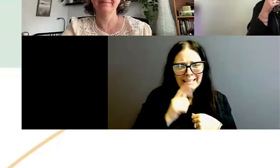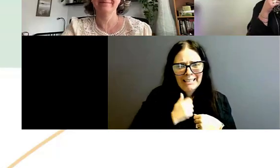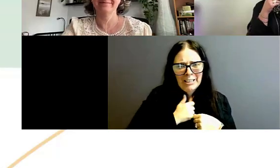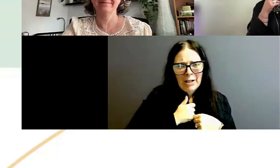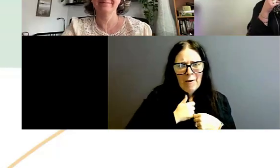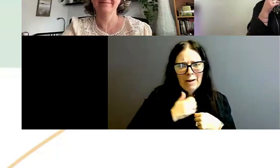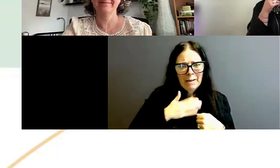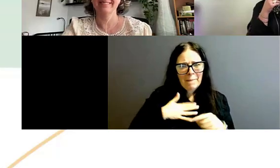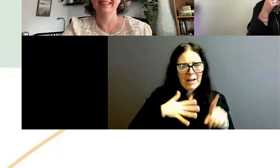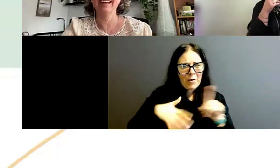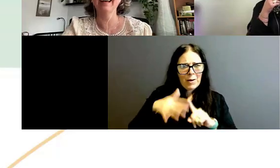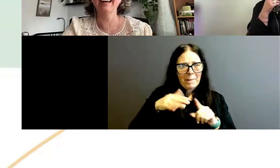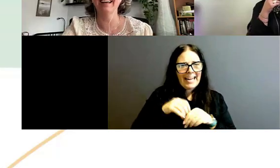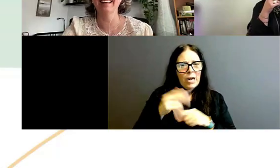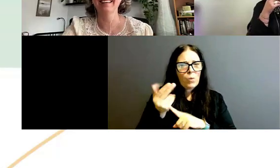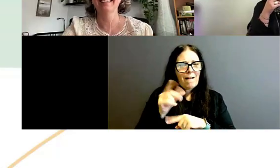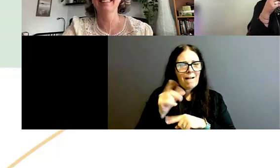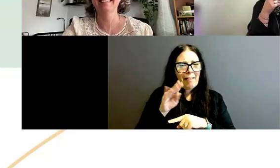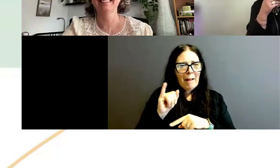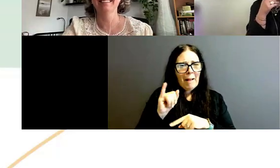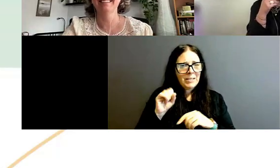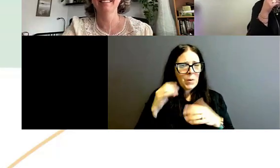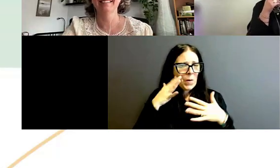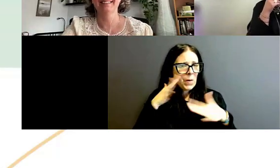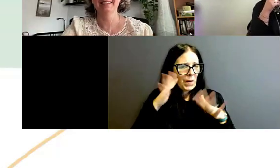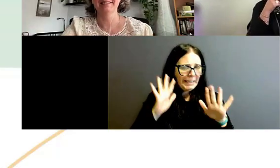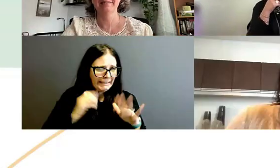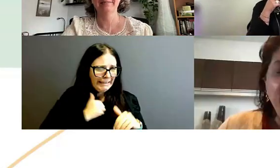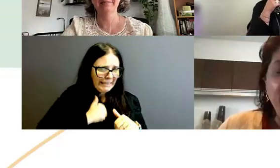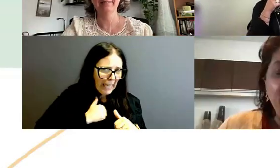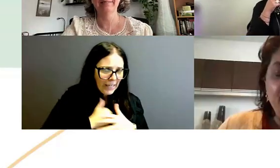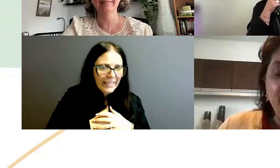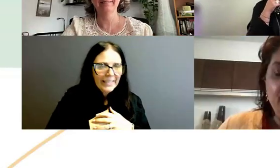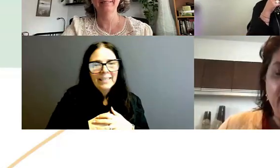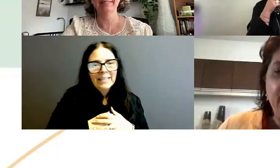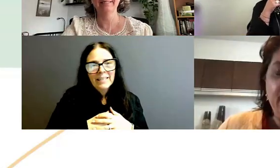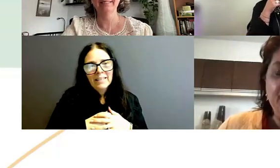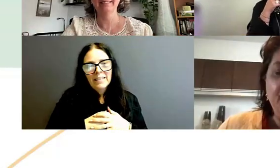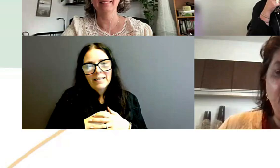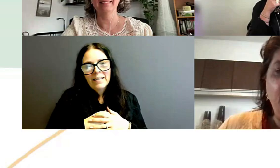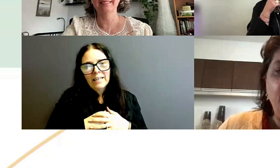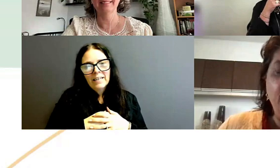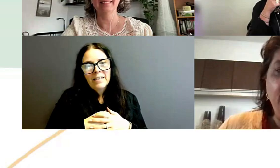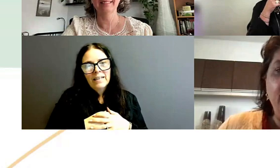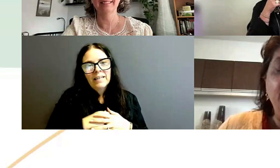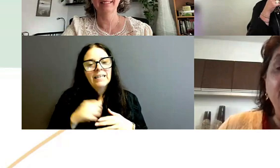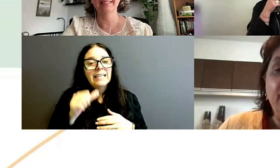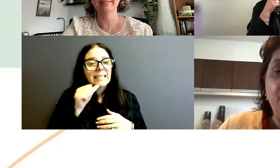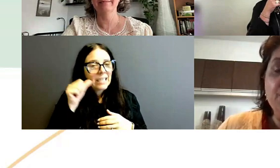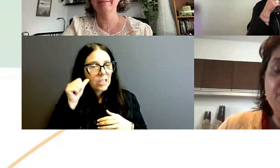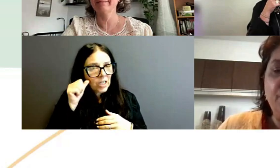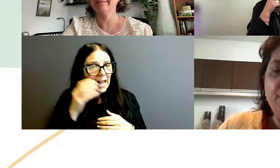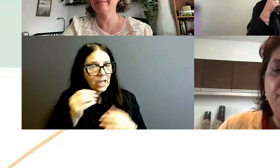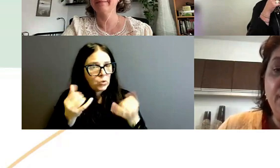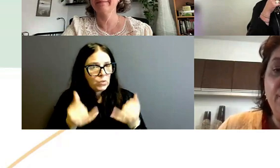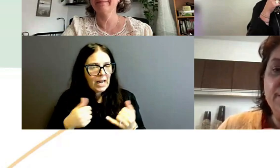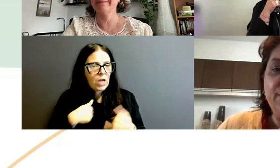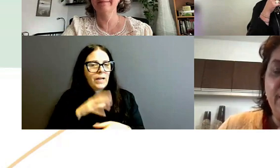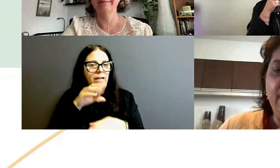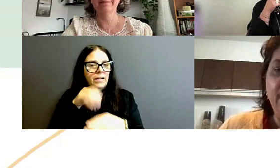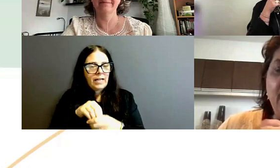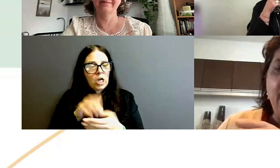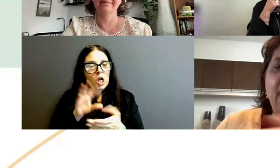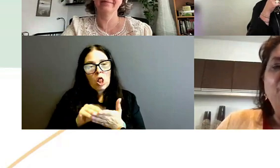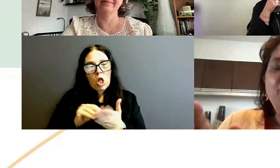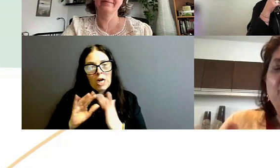I'm sitting in a hotel lobby. Um, so I've been today and yesterday we were in a Learning Networks of Ontario